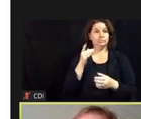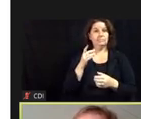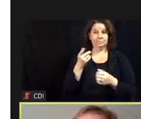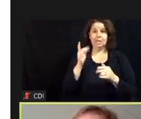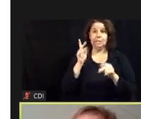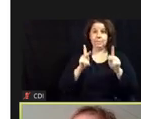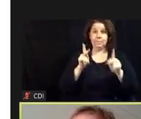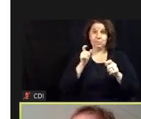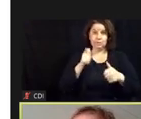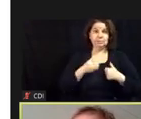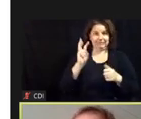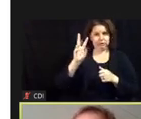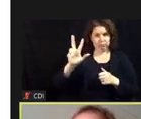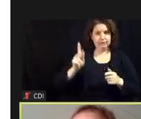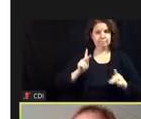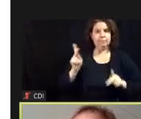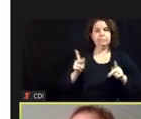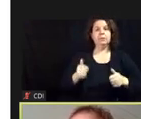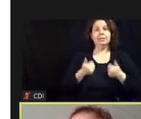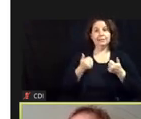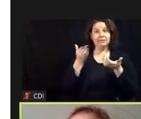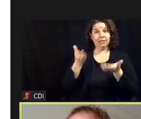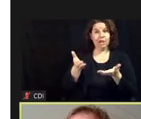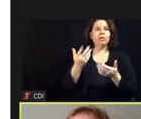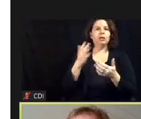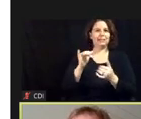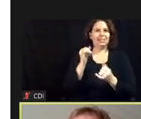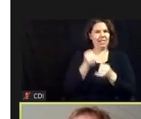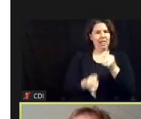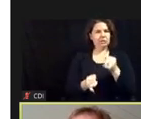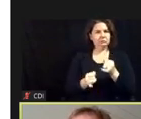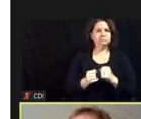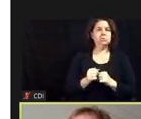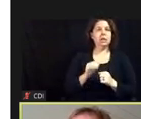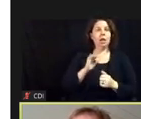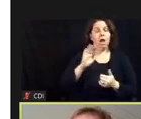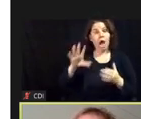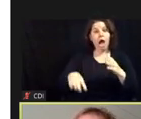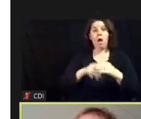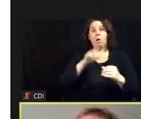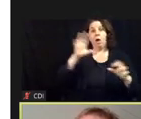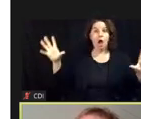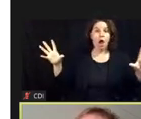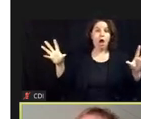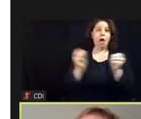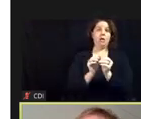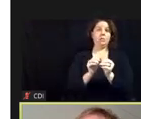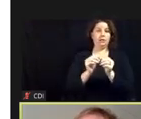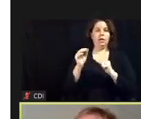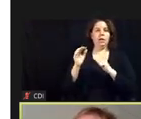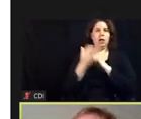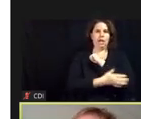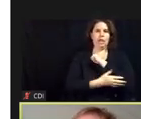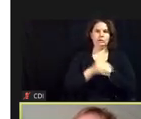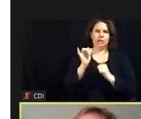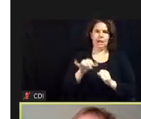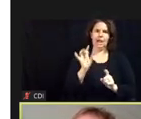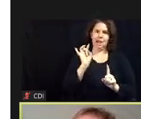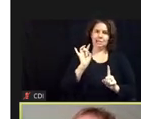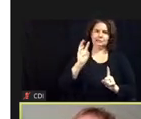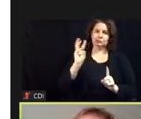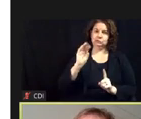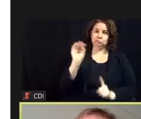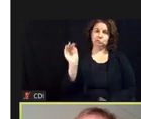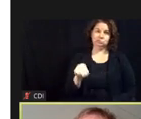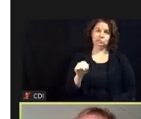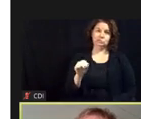up 86% of countywide of all deaths that have occurred in Marin County are people who reside in long-term care facilities.